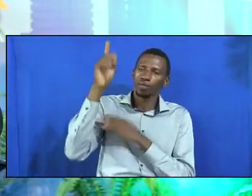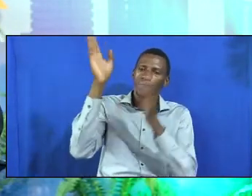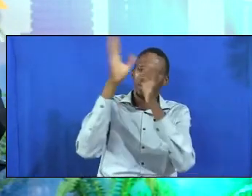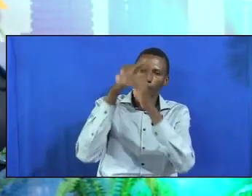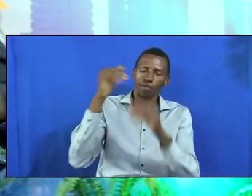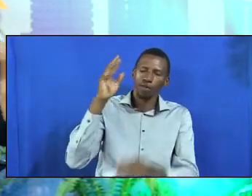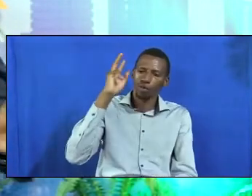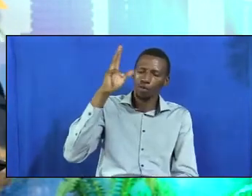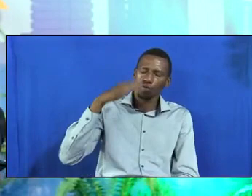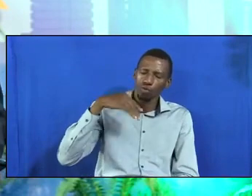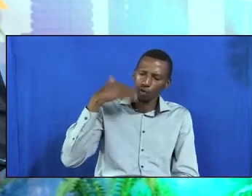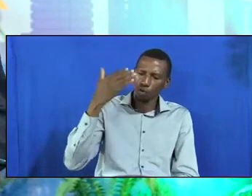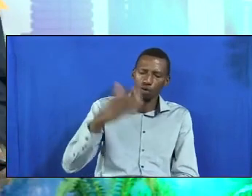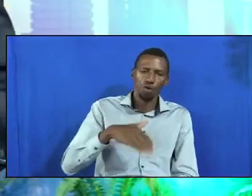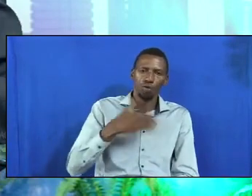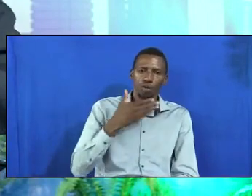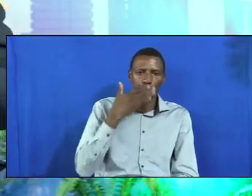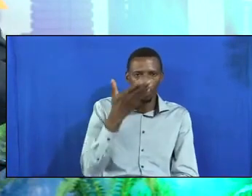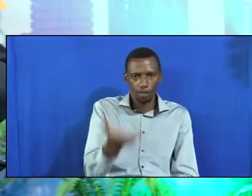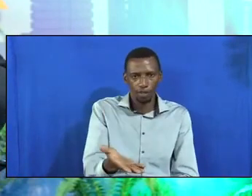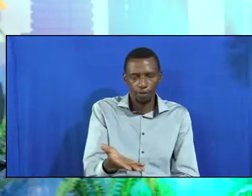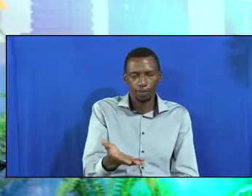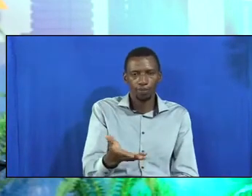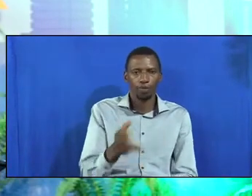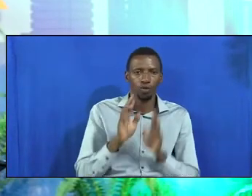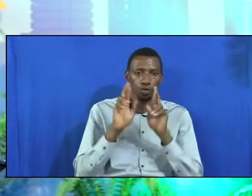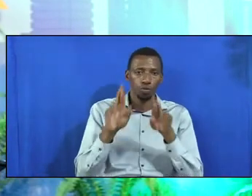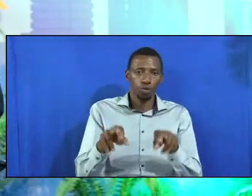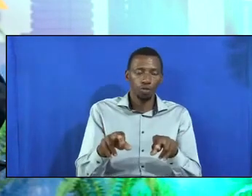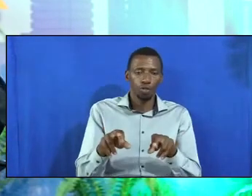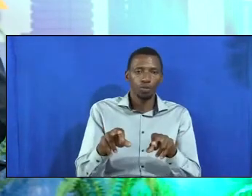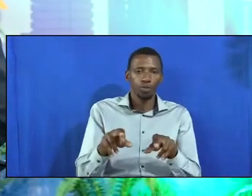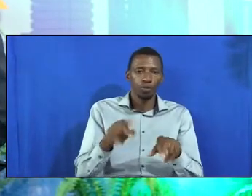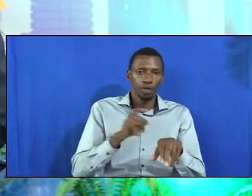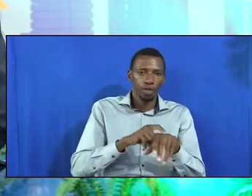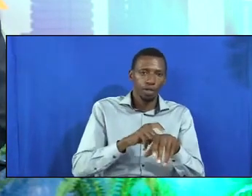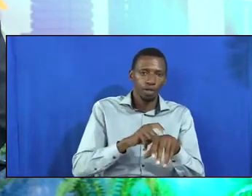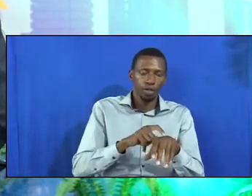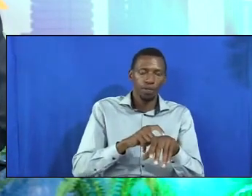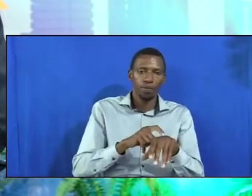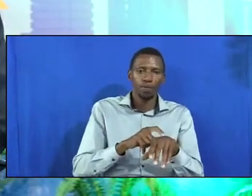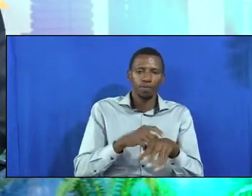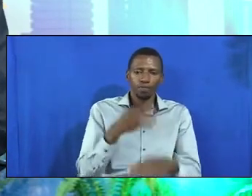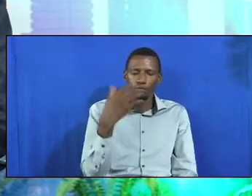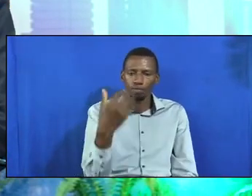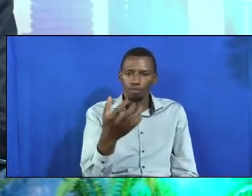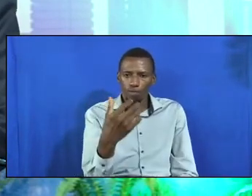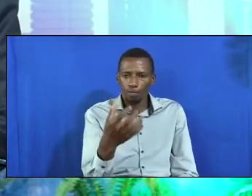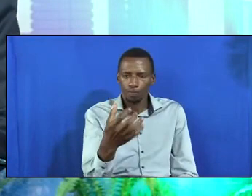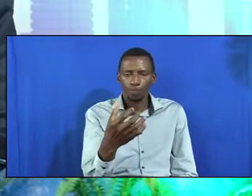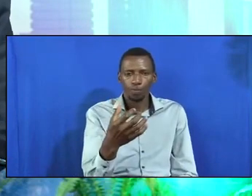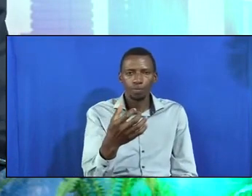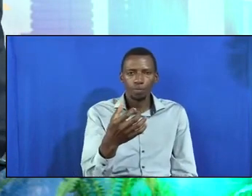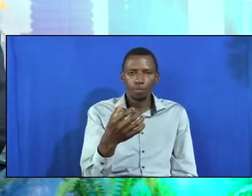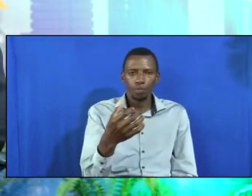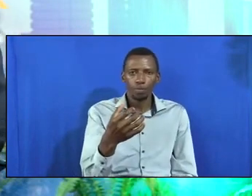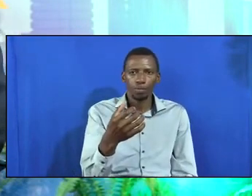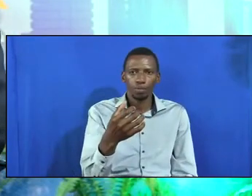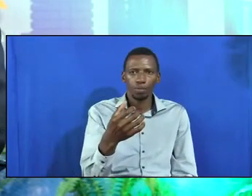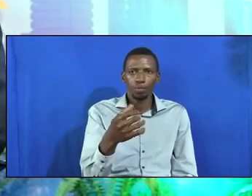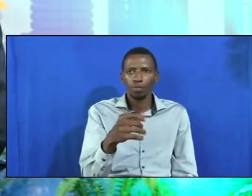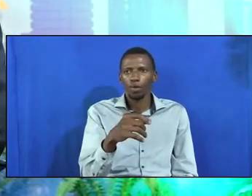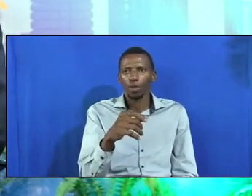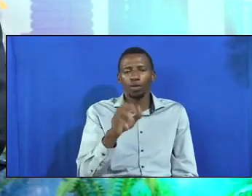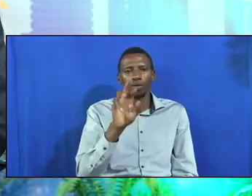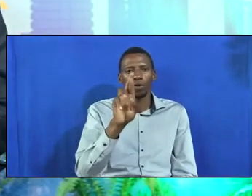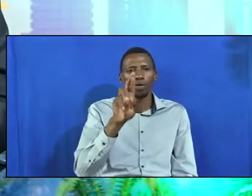respond. Heaven responded. But you know the response of heaven, when he went there, as he knocked the door, the servant girl Rhoda came to